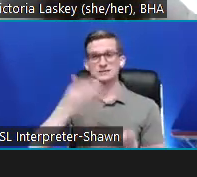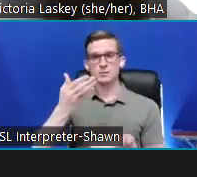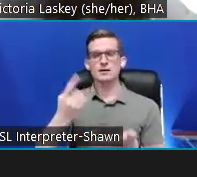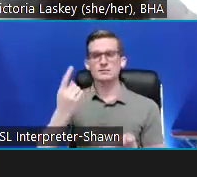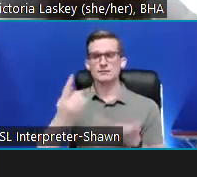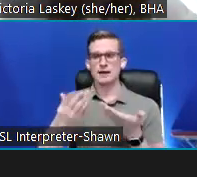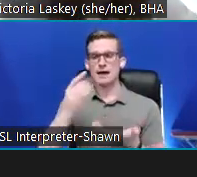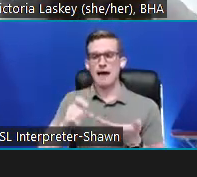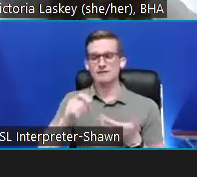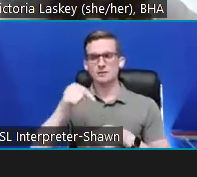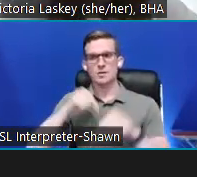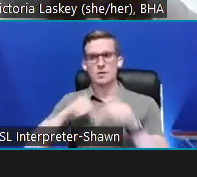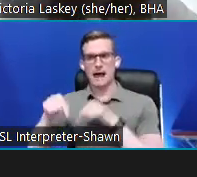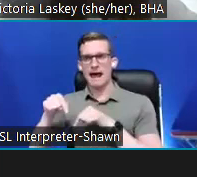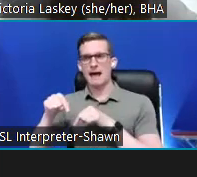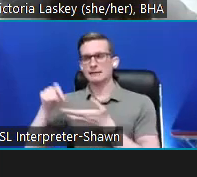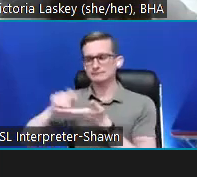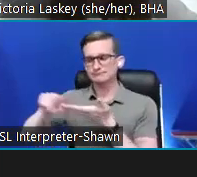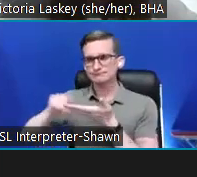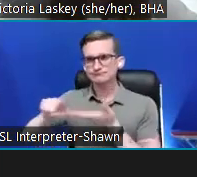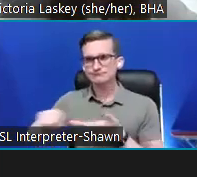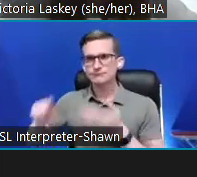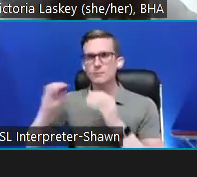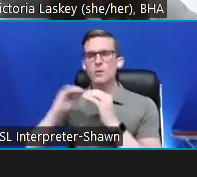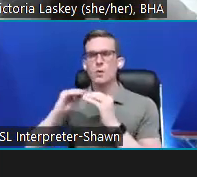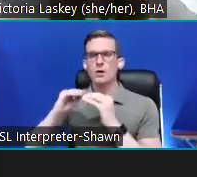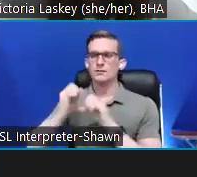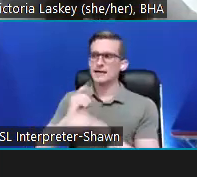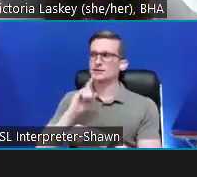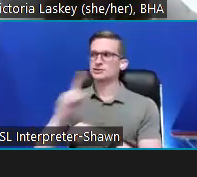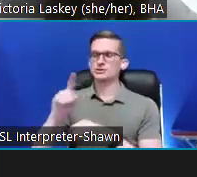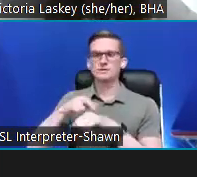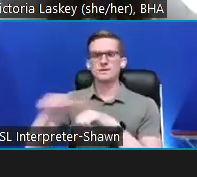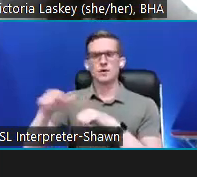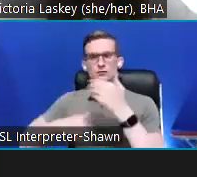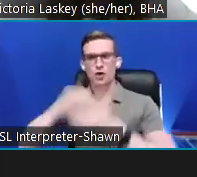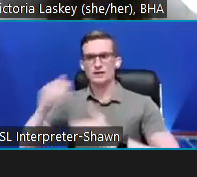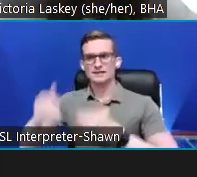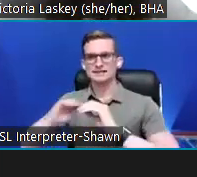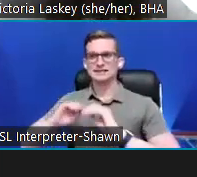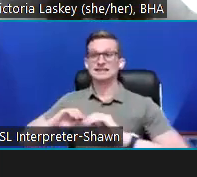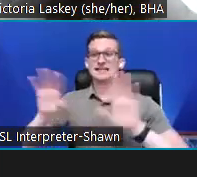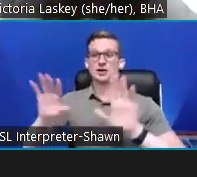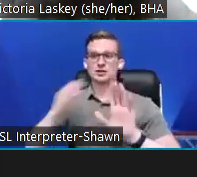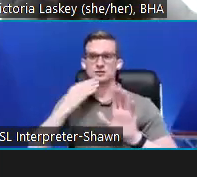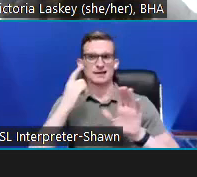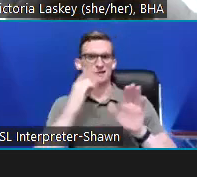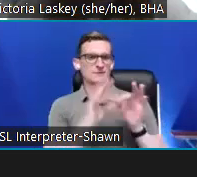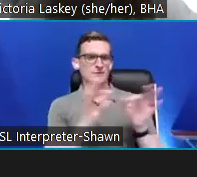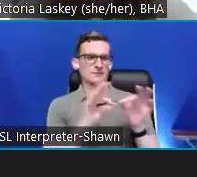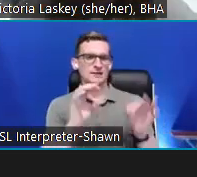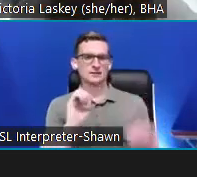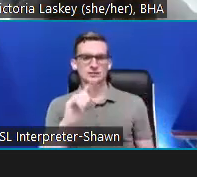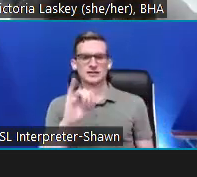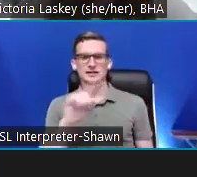to make sure we're really clear on that referral process. So thank you for bringing that up, Elizabeth. We will take that one back. Great, thank